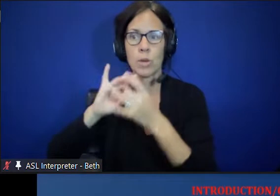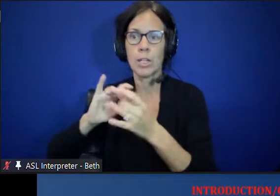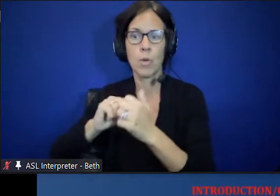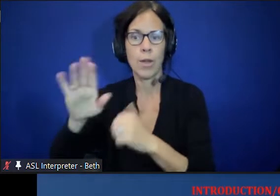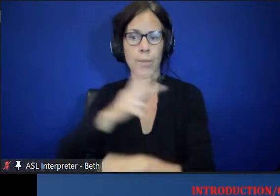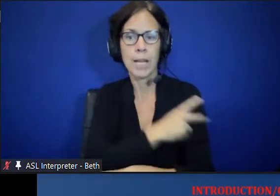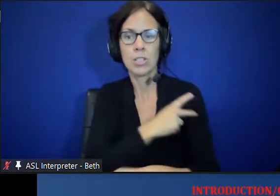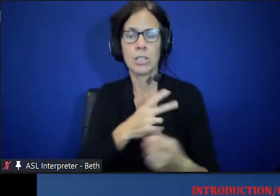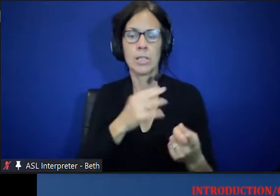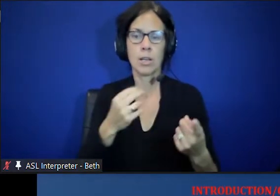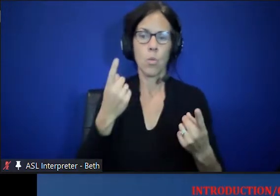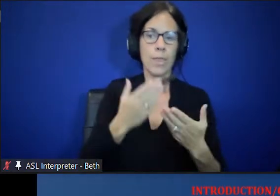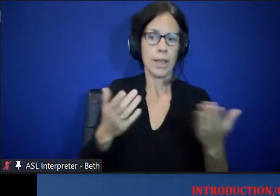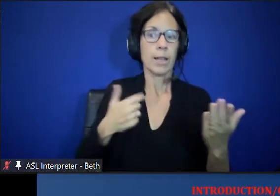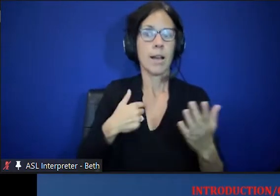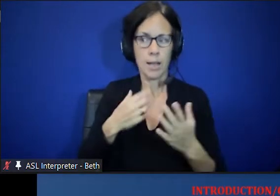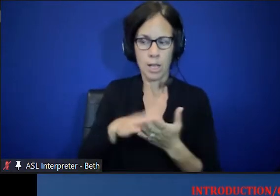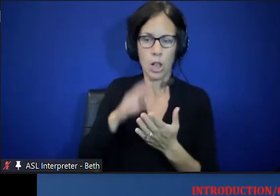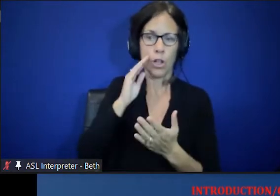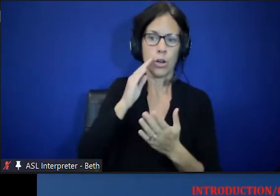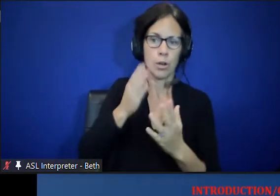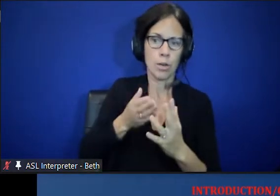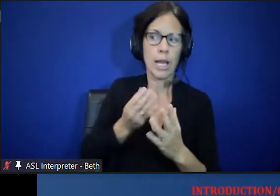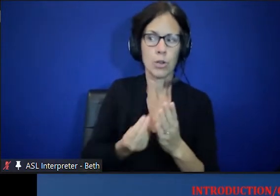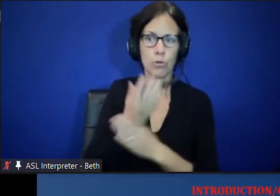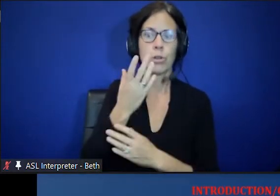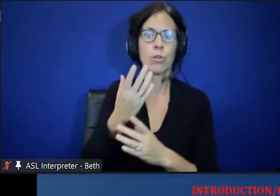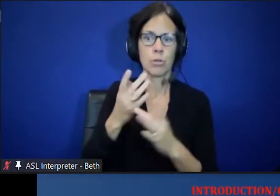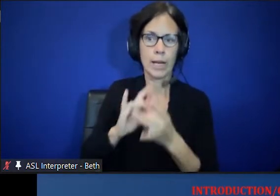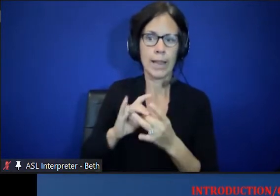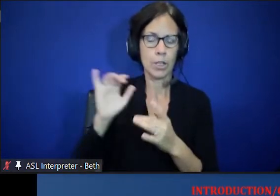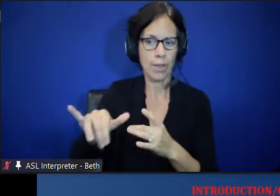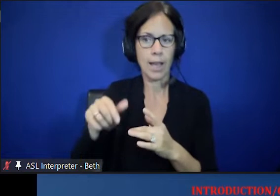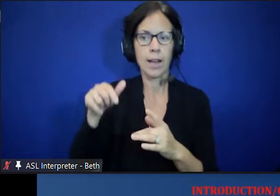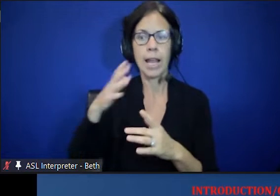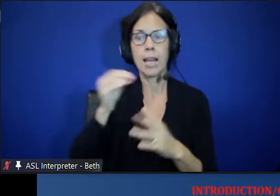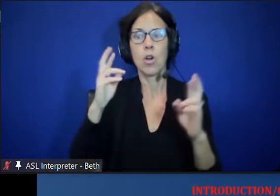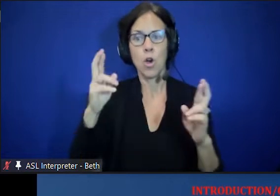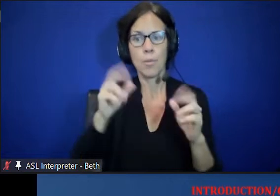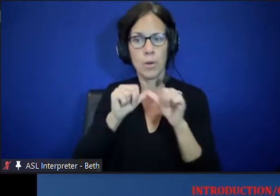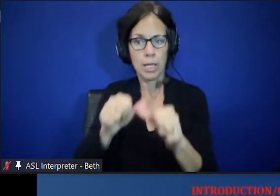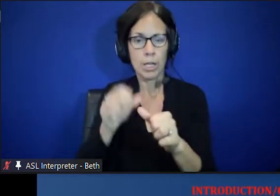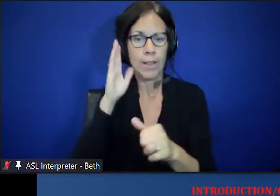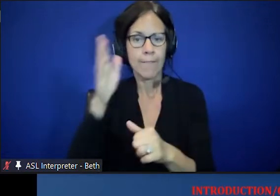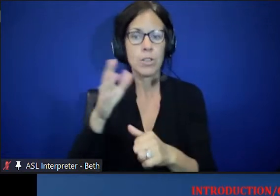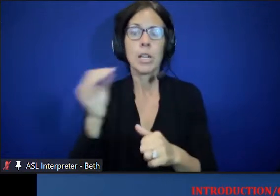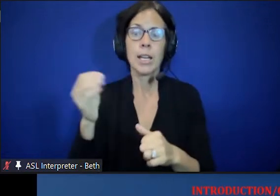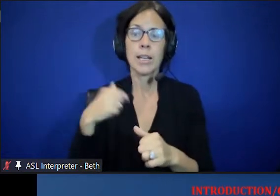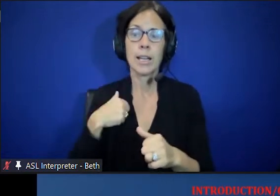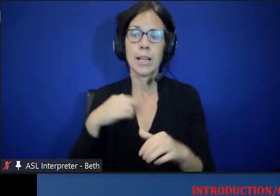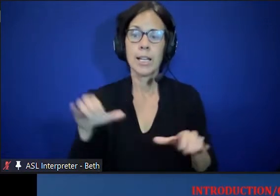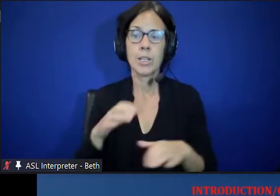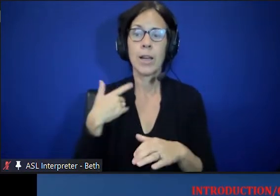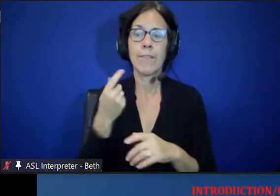thing that I did think I grew throughout the semester and hope to continue to grow on in the future. And then I do have a little bit of